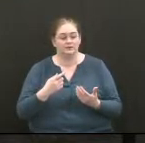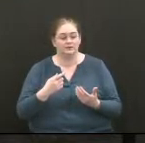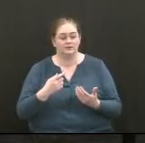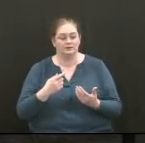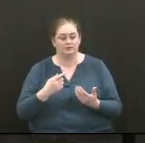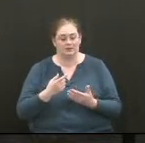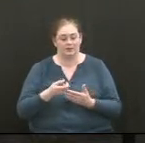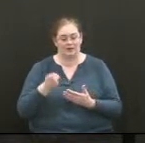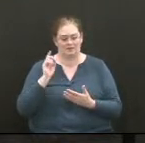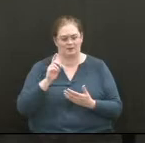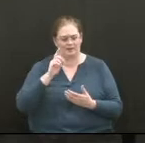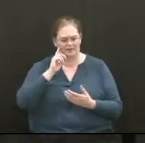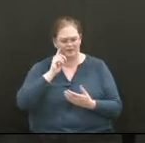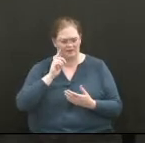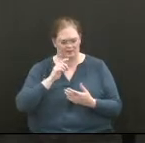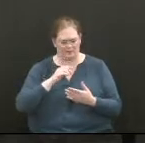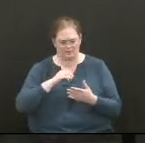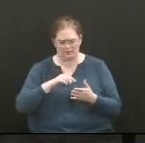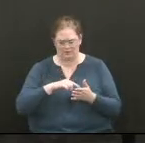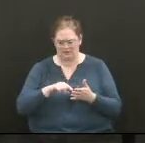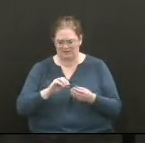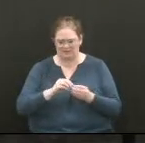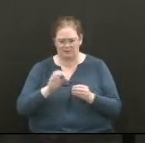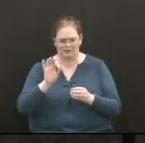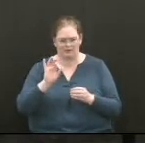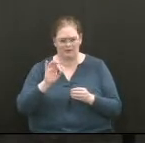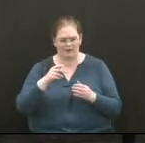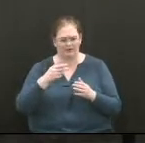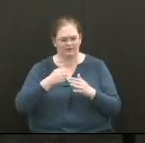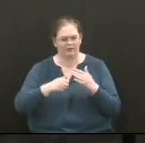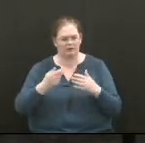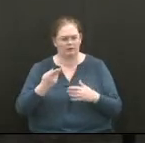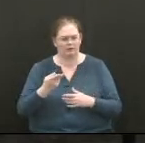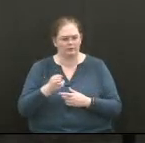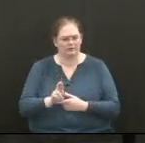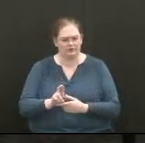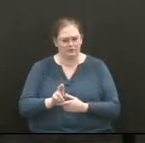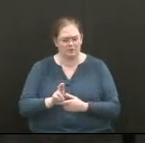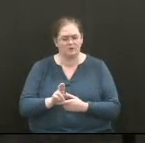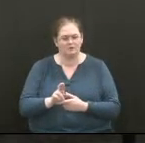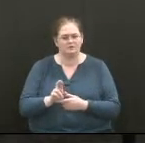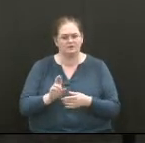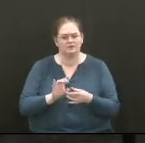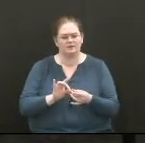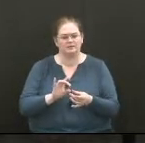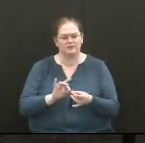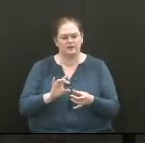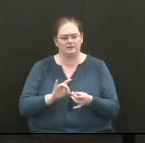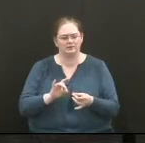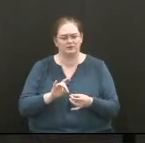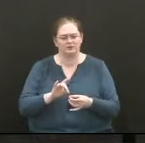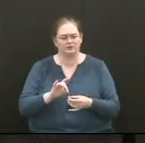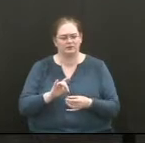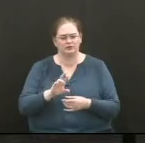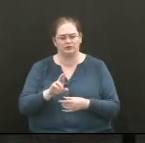and last week, I think it was item 9 under Human Resources, it mentioned the